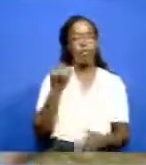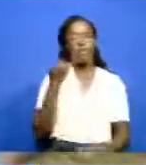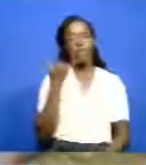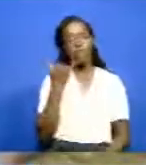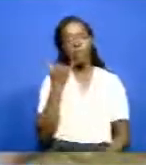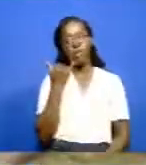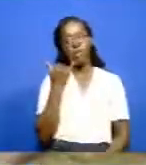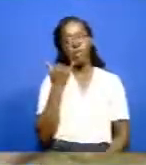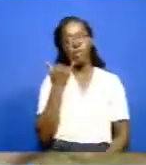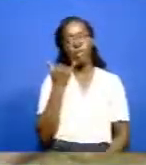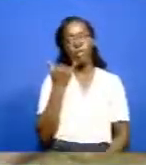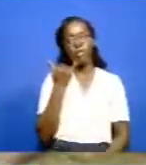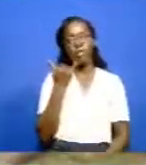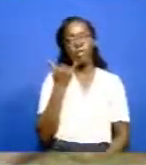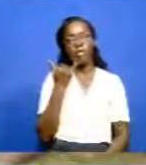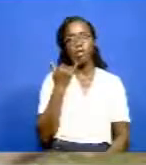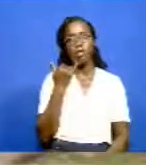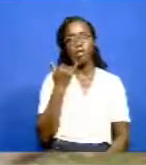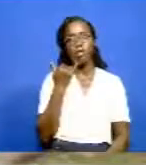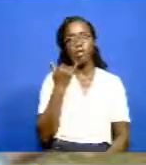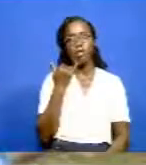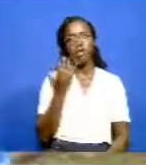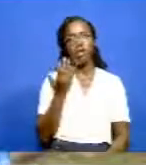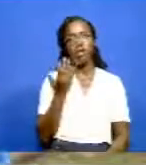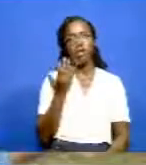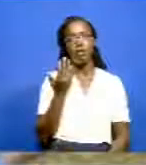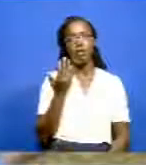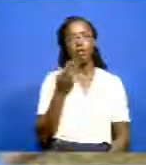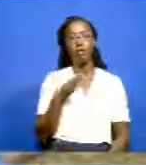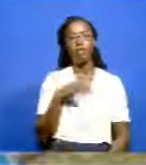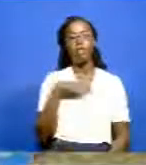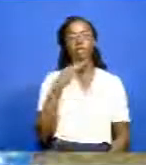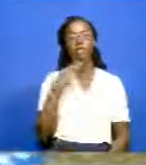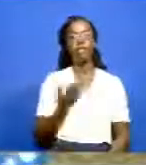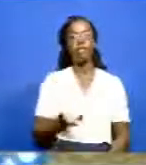chanzi anawaka tunia.